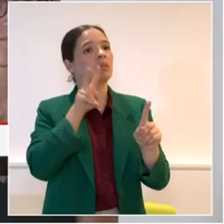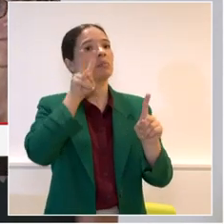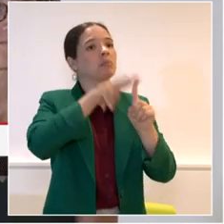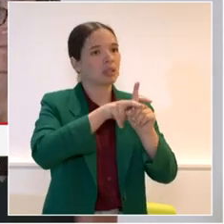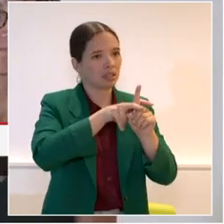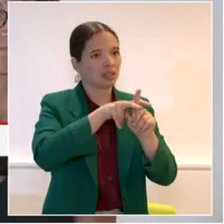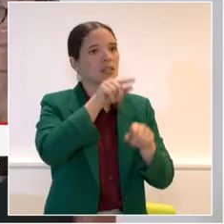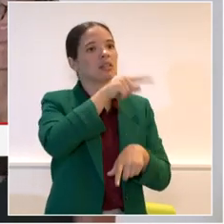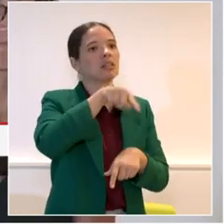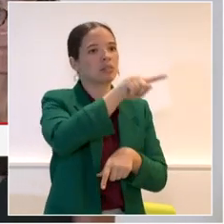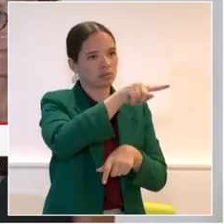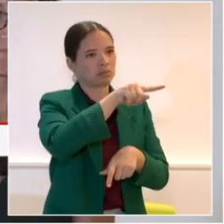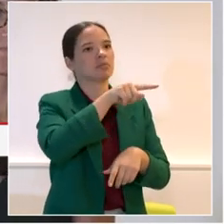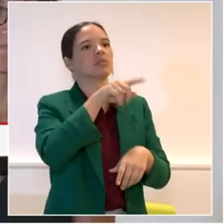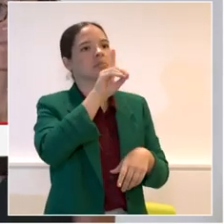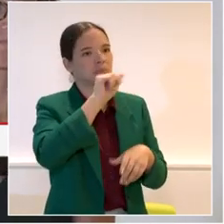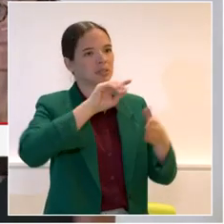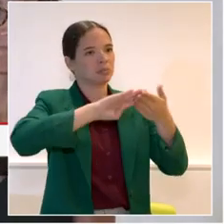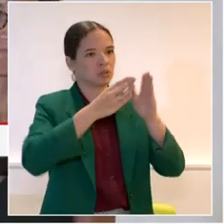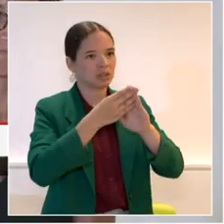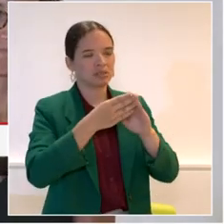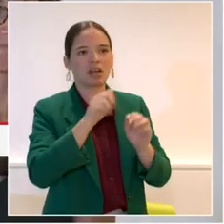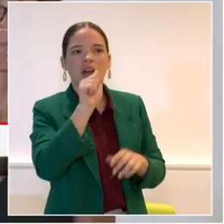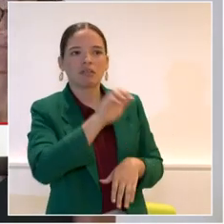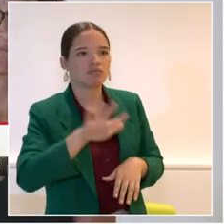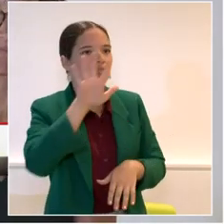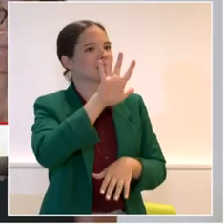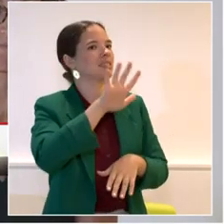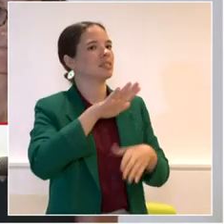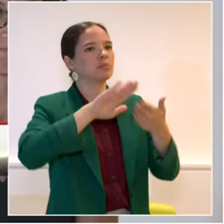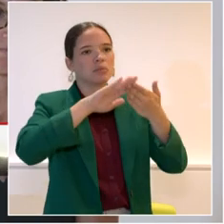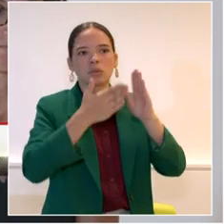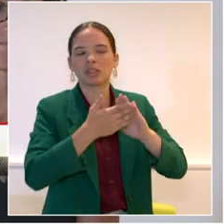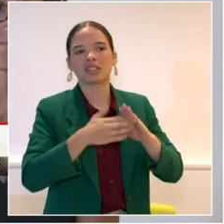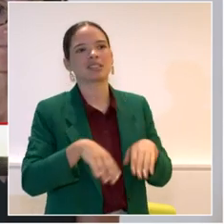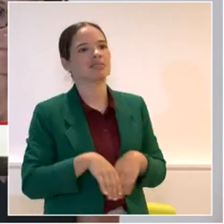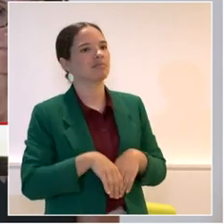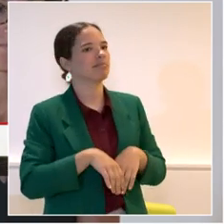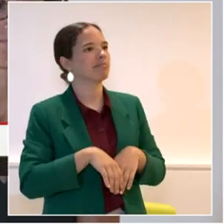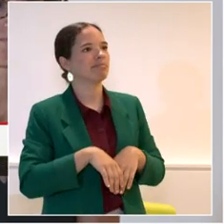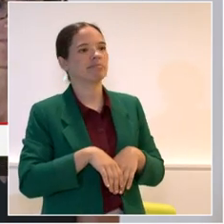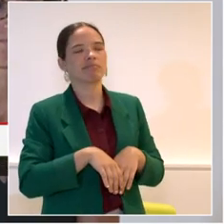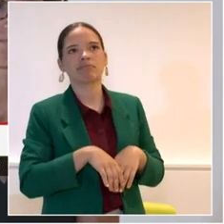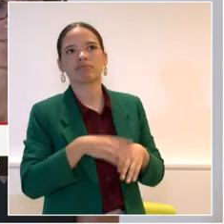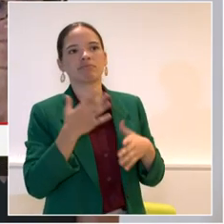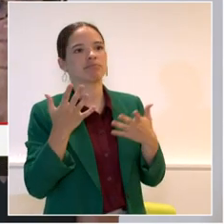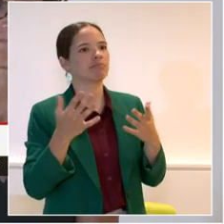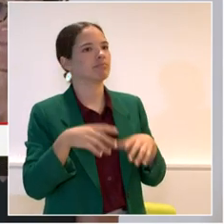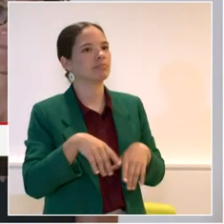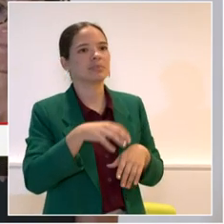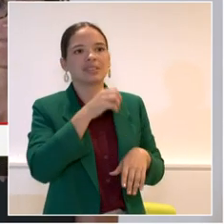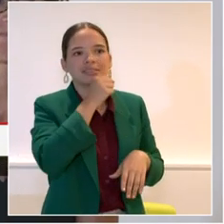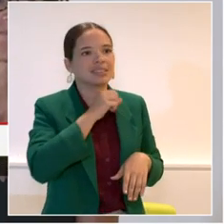community, to the aging community, and as you said, residents that already live here.